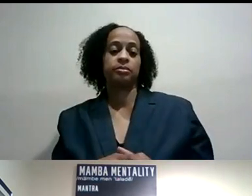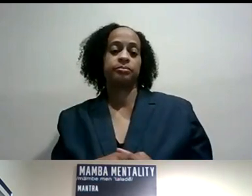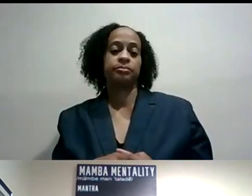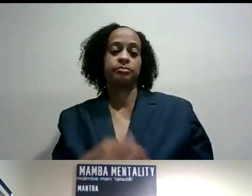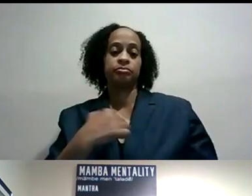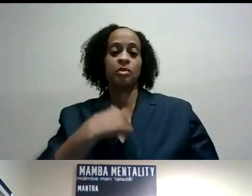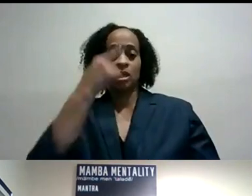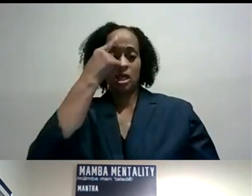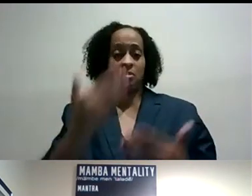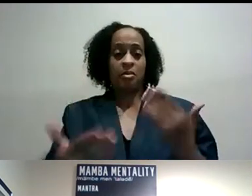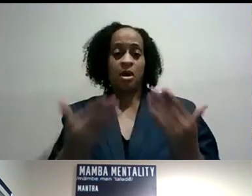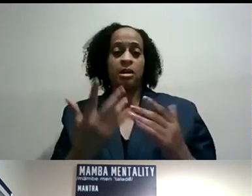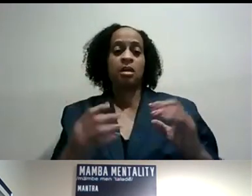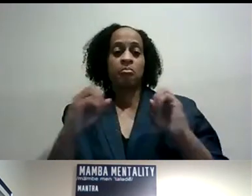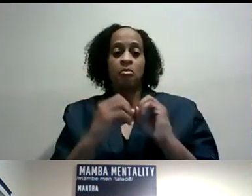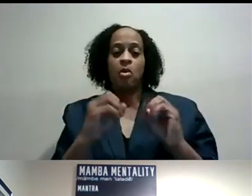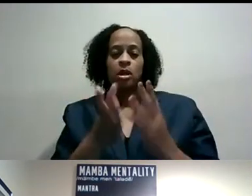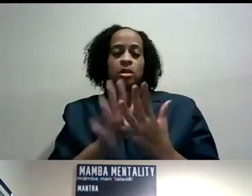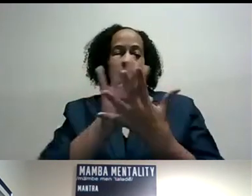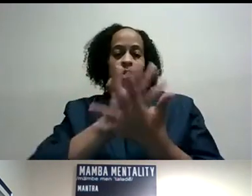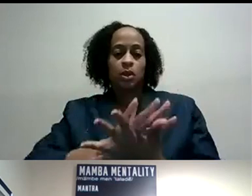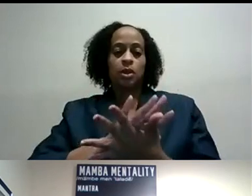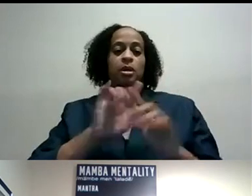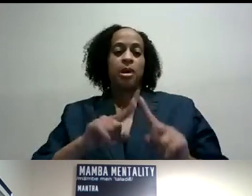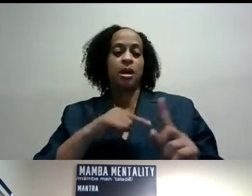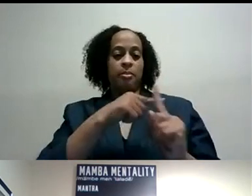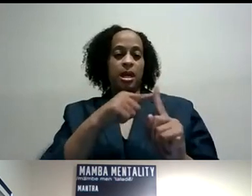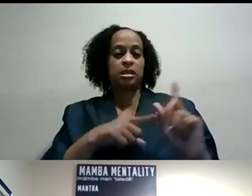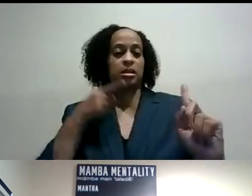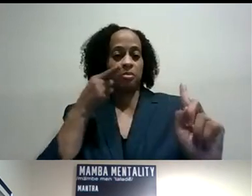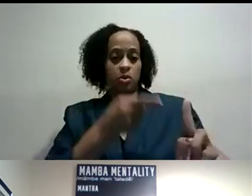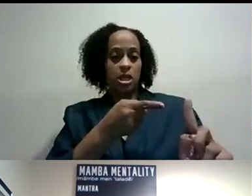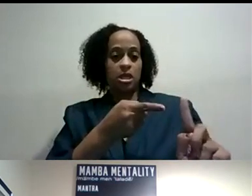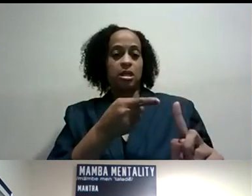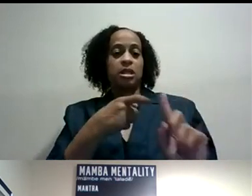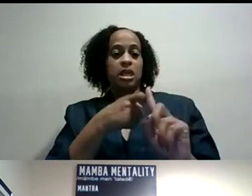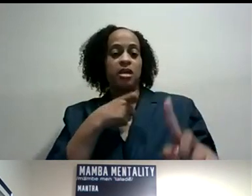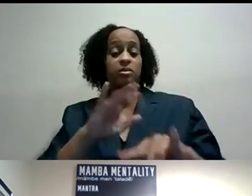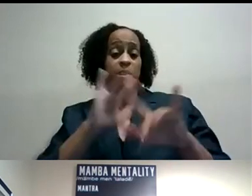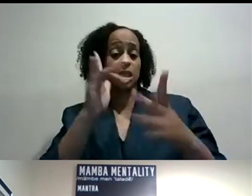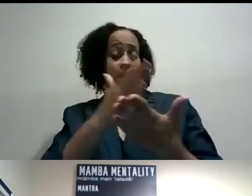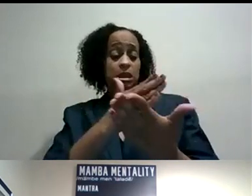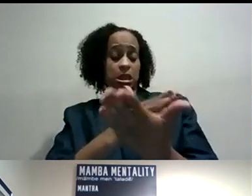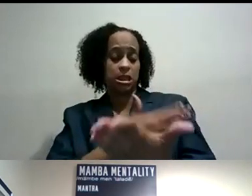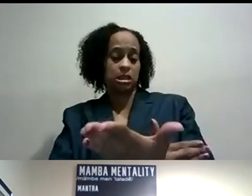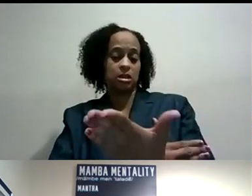think is probably a more obscure but positive point that came from Sunday's lesson,